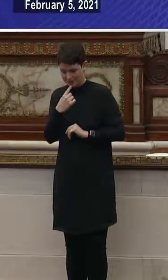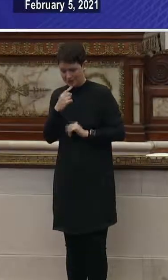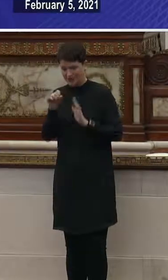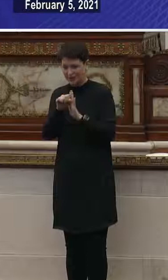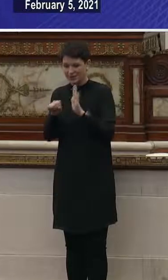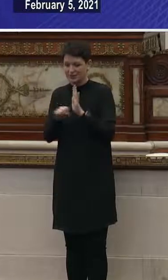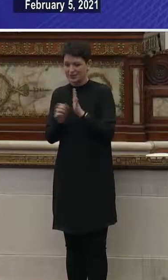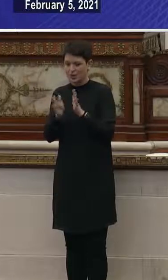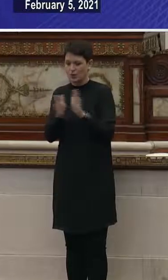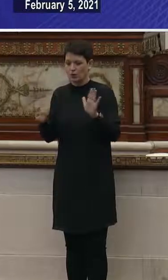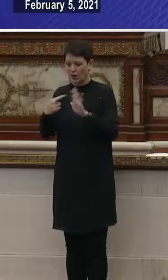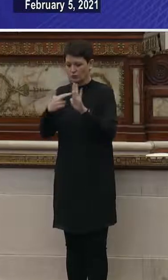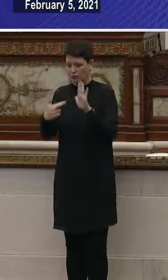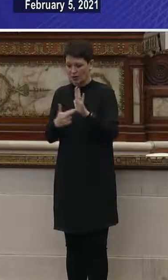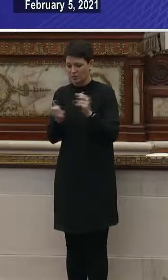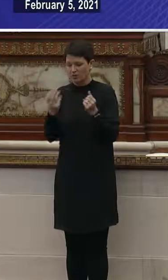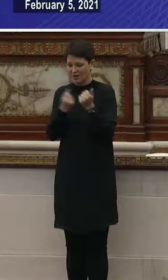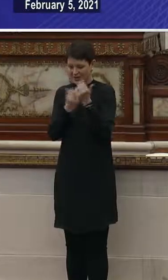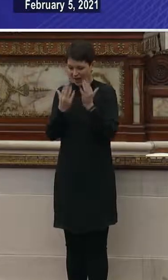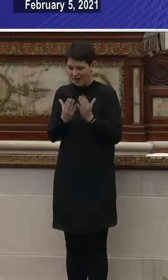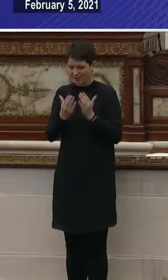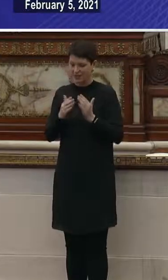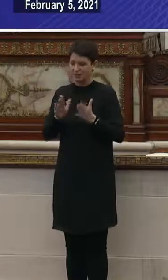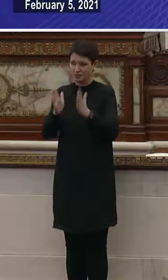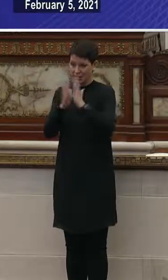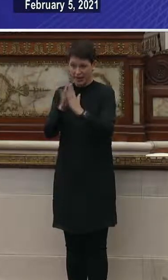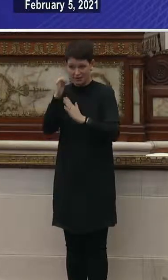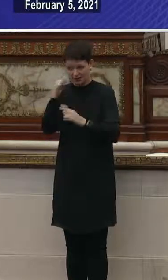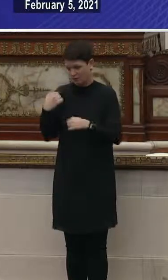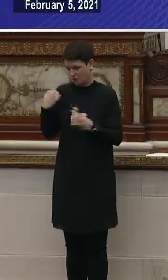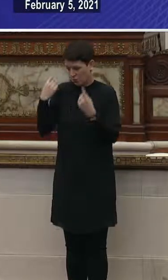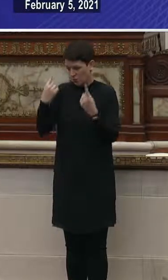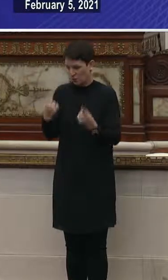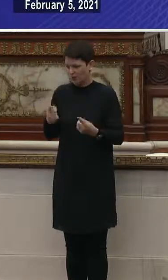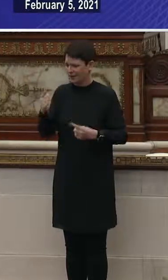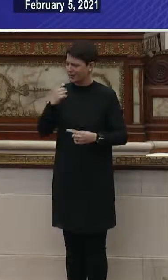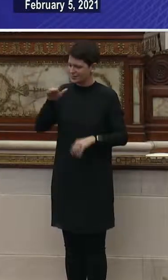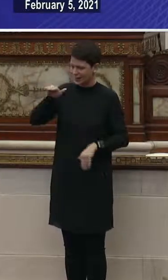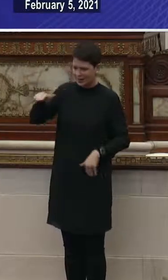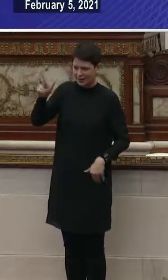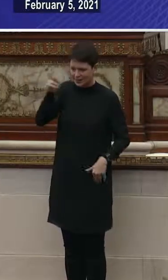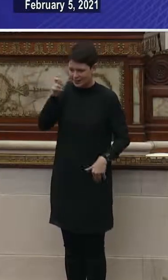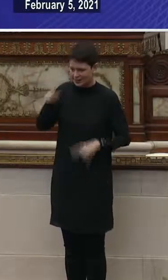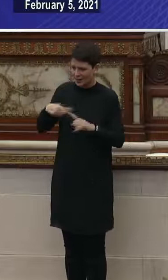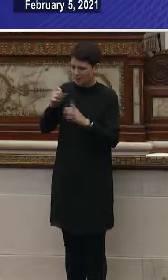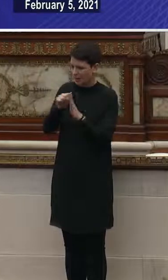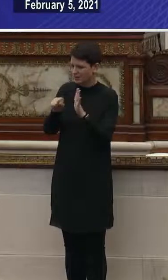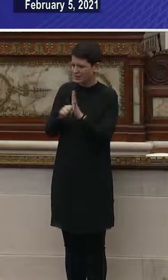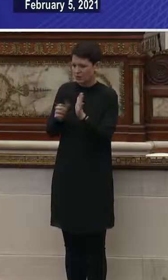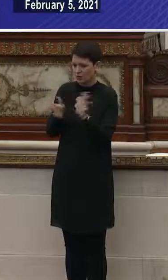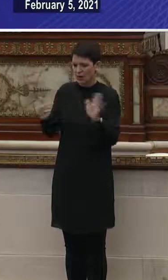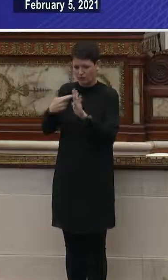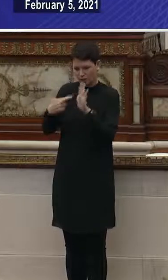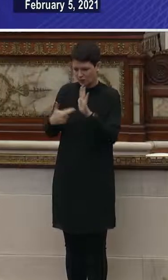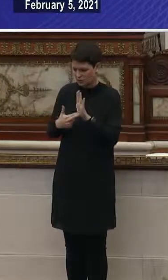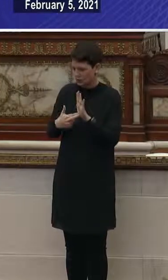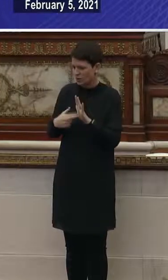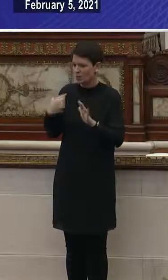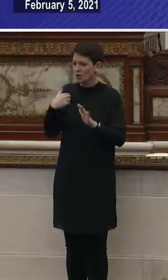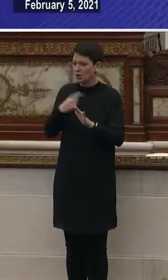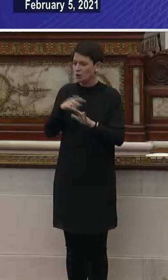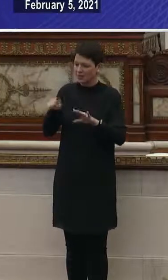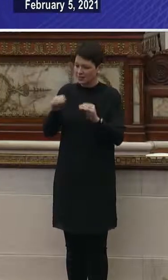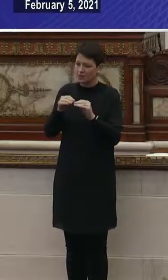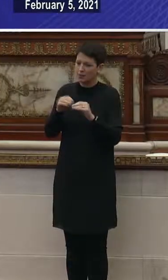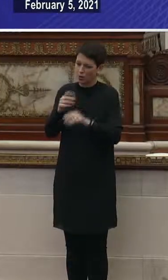statewide registry that a lot of advocates have been advocating for, they said, listen, it's not about a statewide registry. They're saying we just need